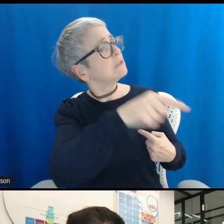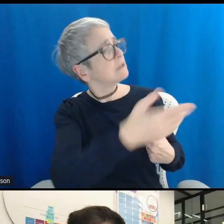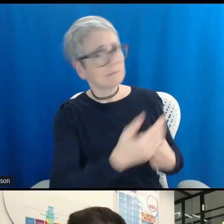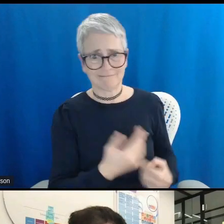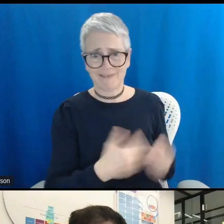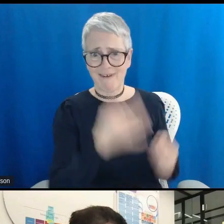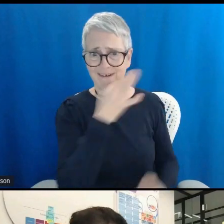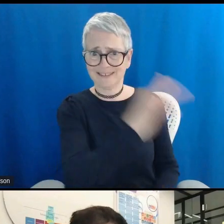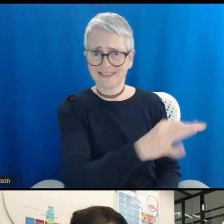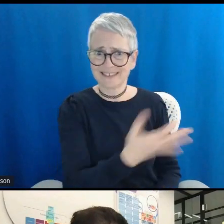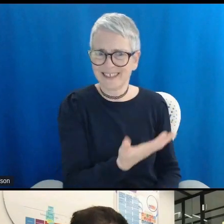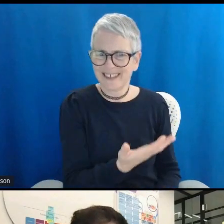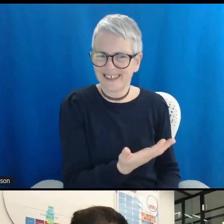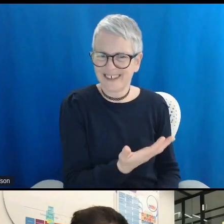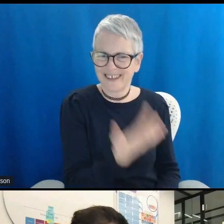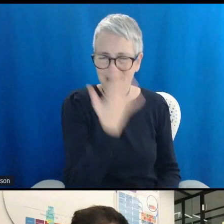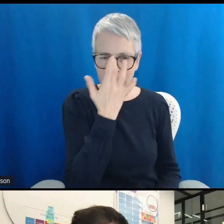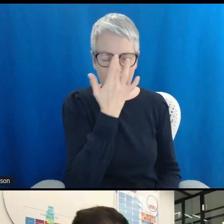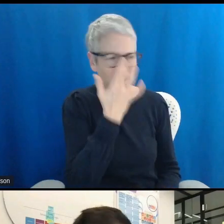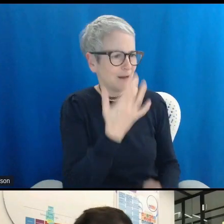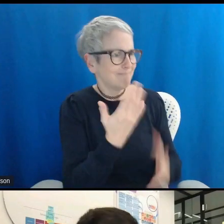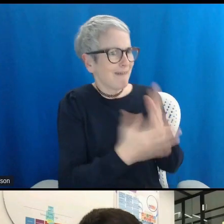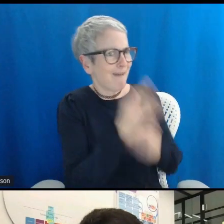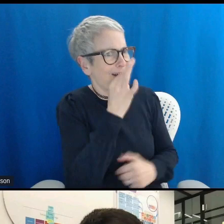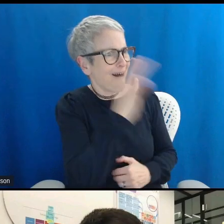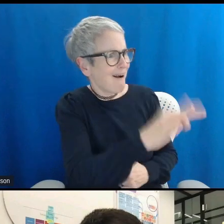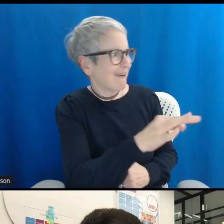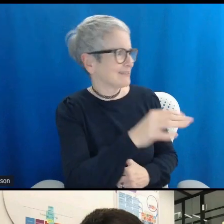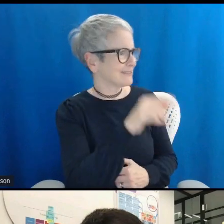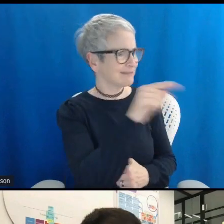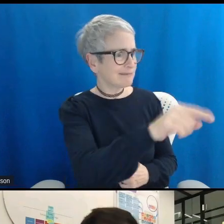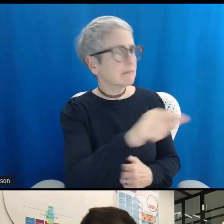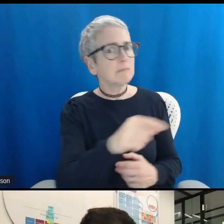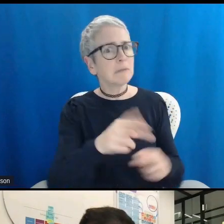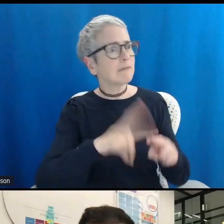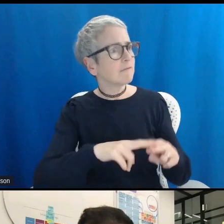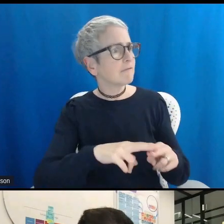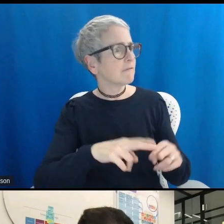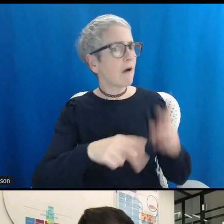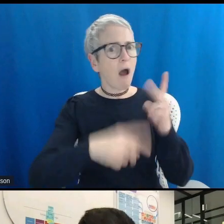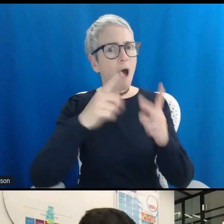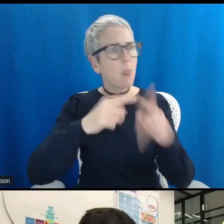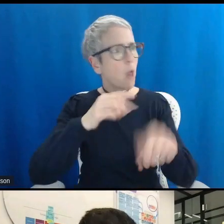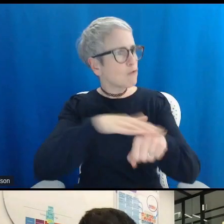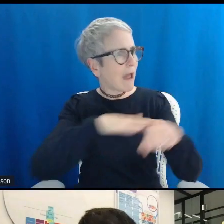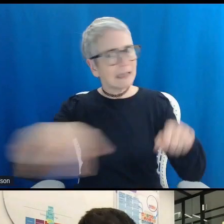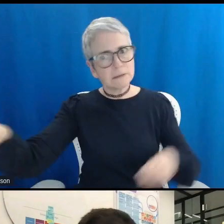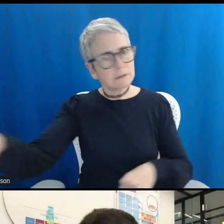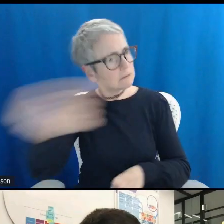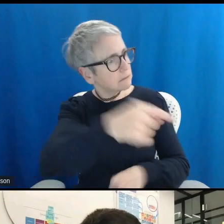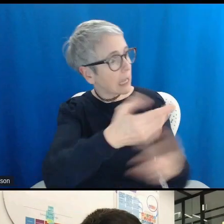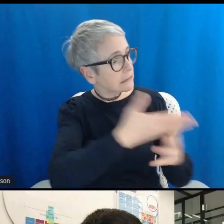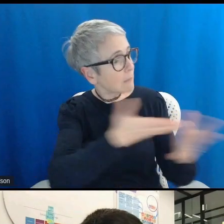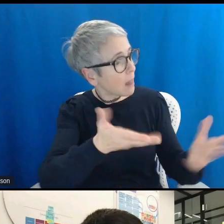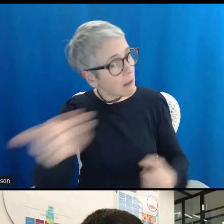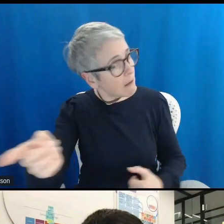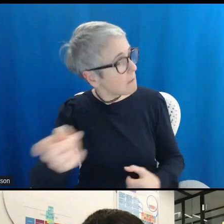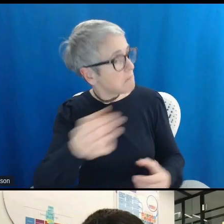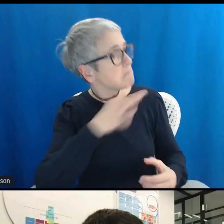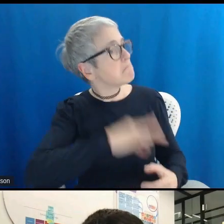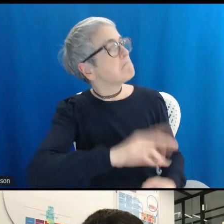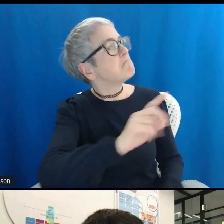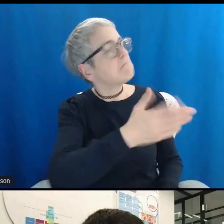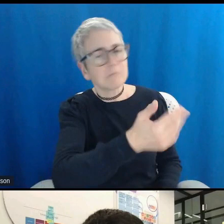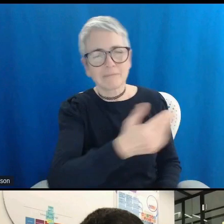or people of a particular race, or, you know, we don't kind of ask these questions. But when it comes to disability, this is a bit of a, oh, what's the business? Just tell me and then I'll do